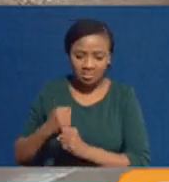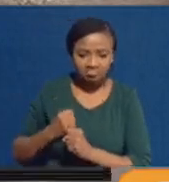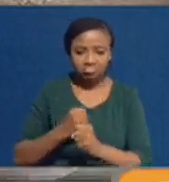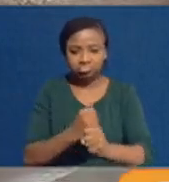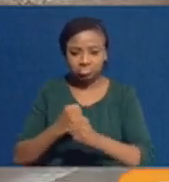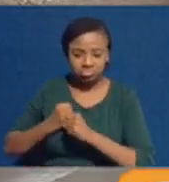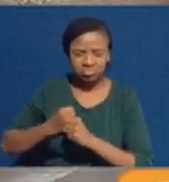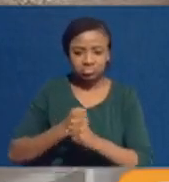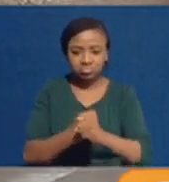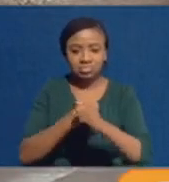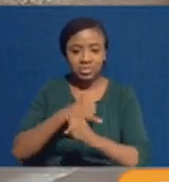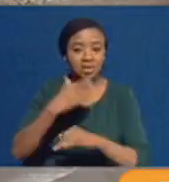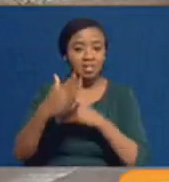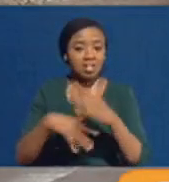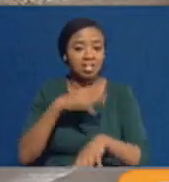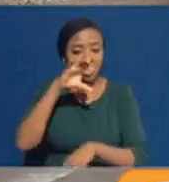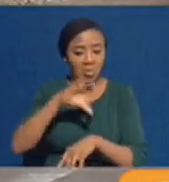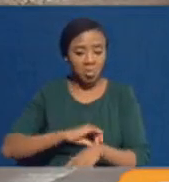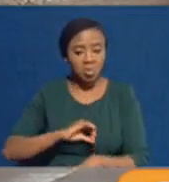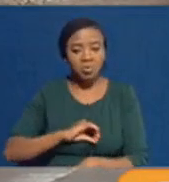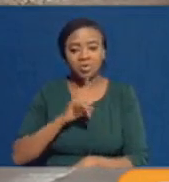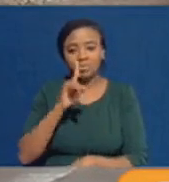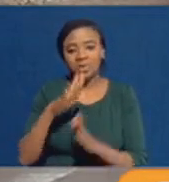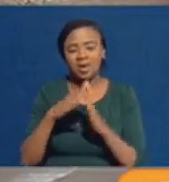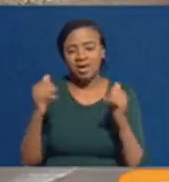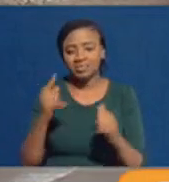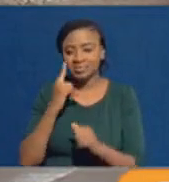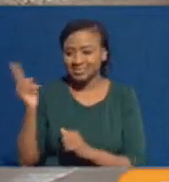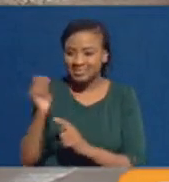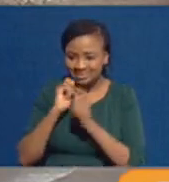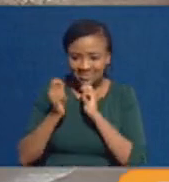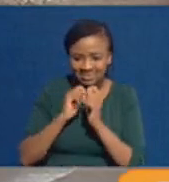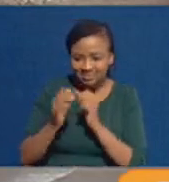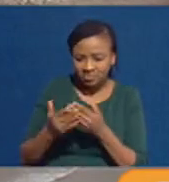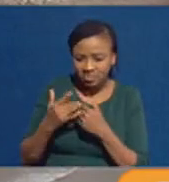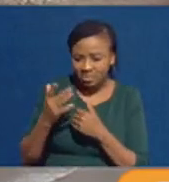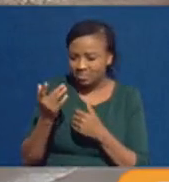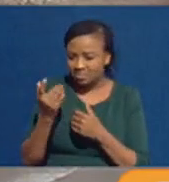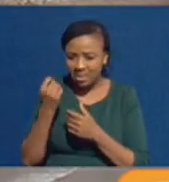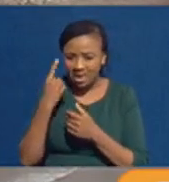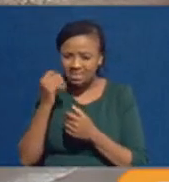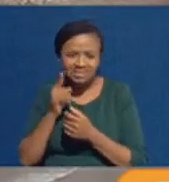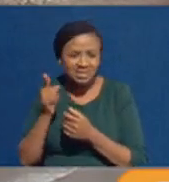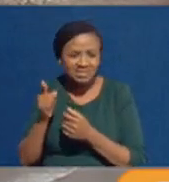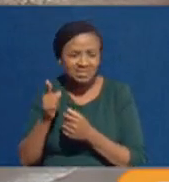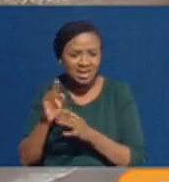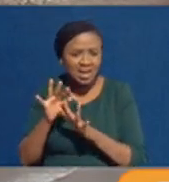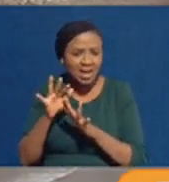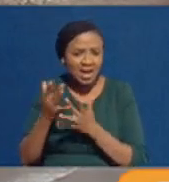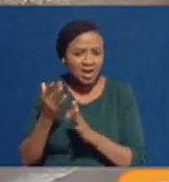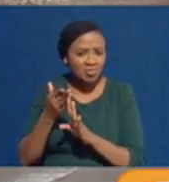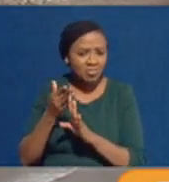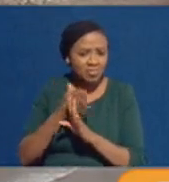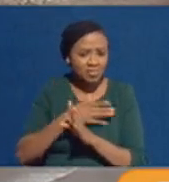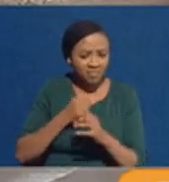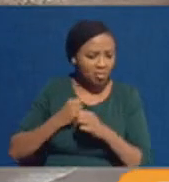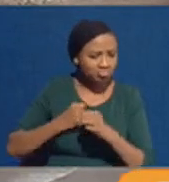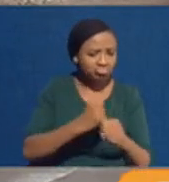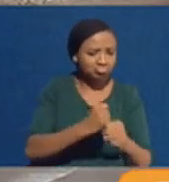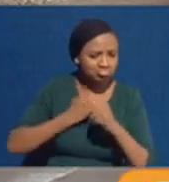the very houses on which he worked. Faizal Ahmed caught up with him to understand how he went from builder